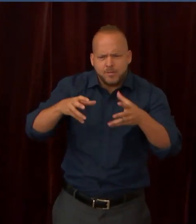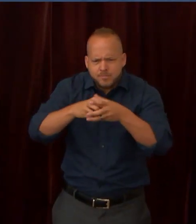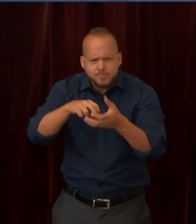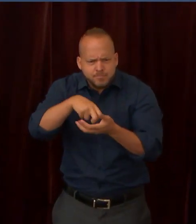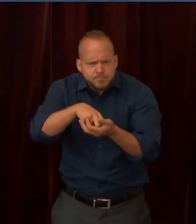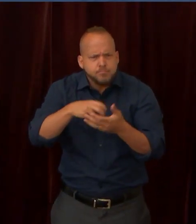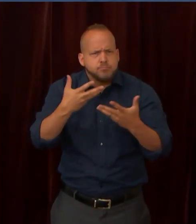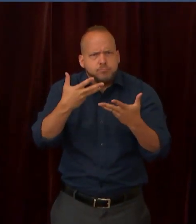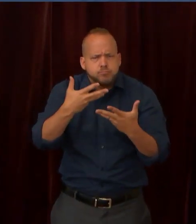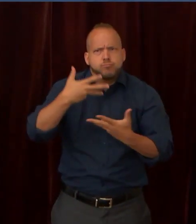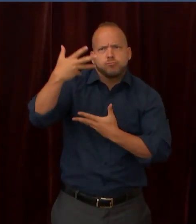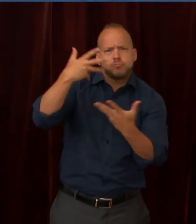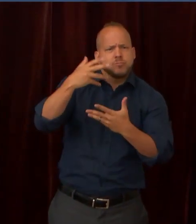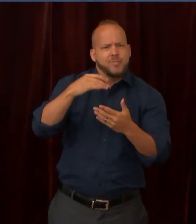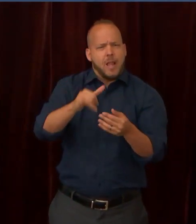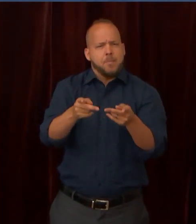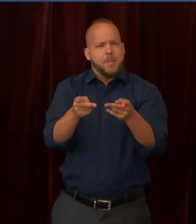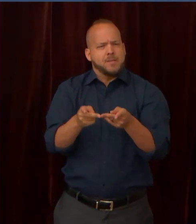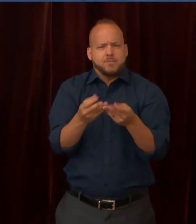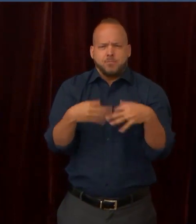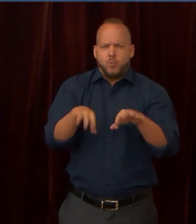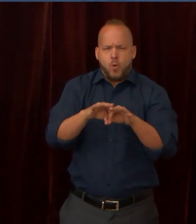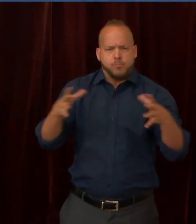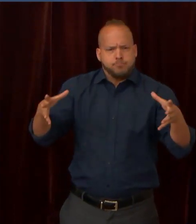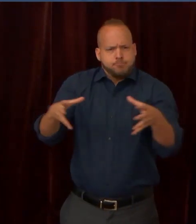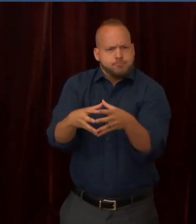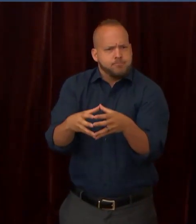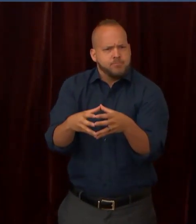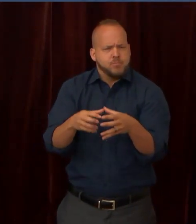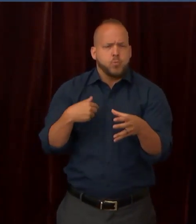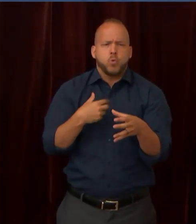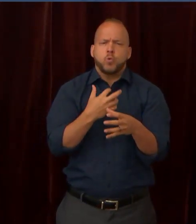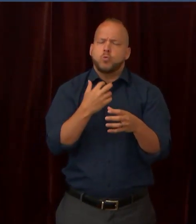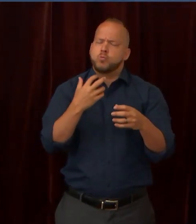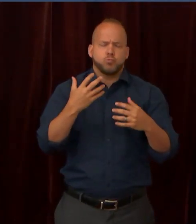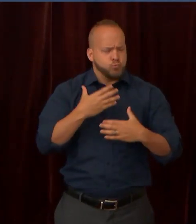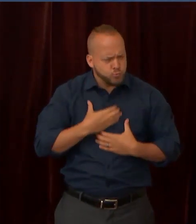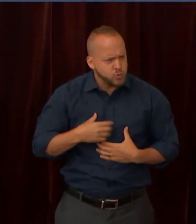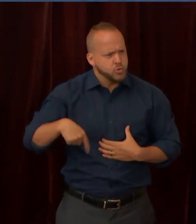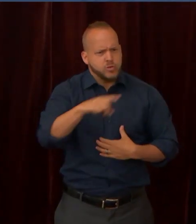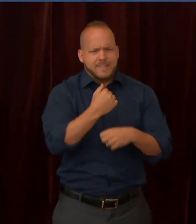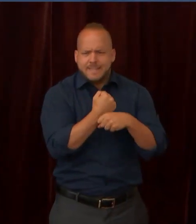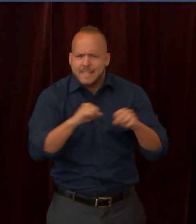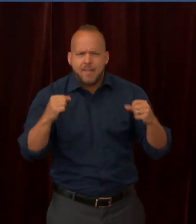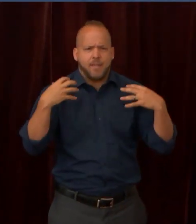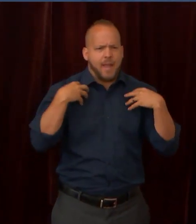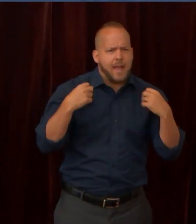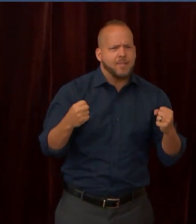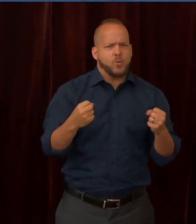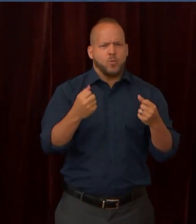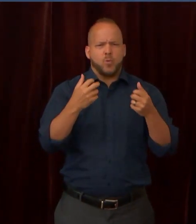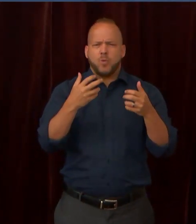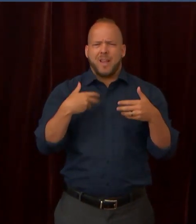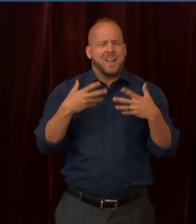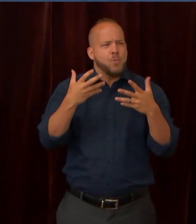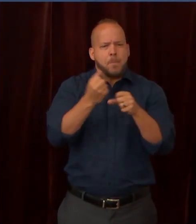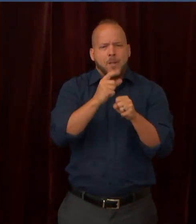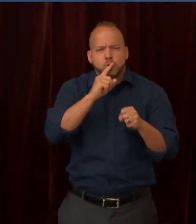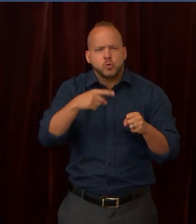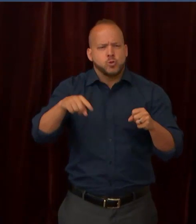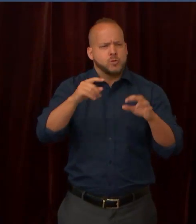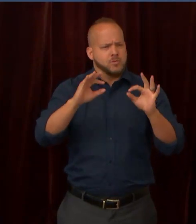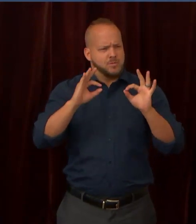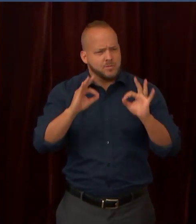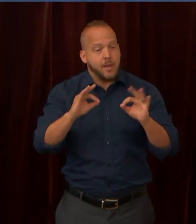in a safe way without sacrificing the most vulnerable. So we welcome the new guidelines today as